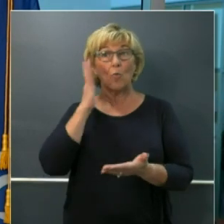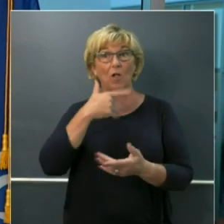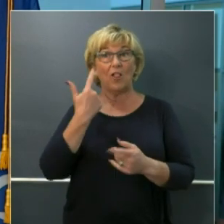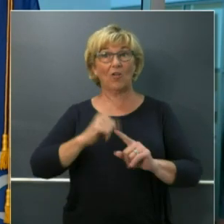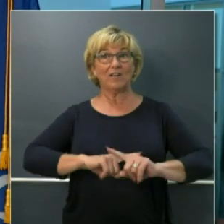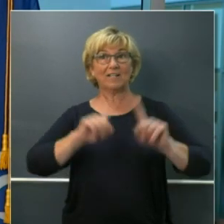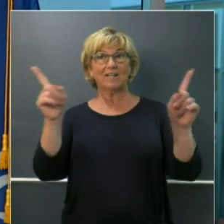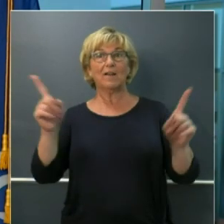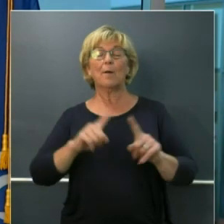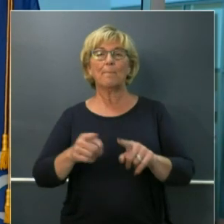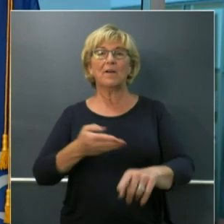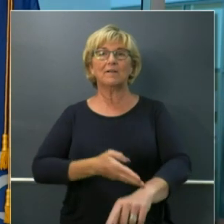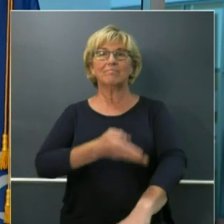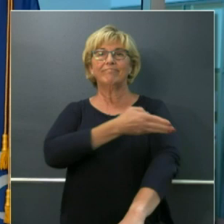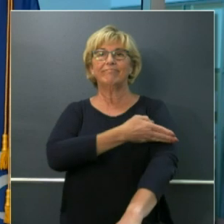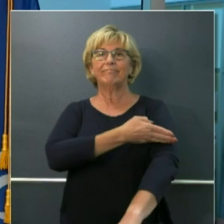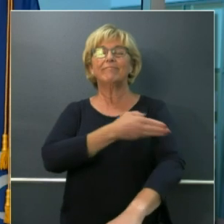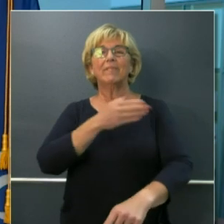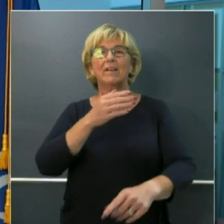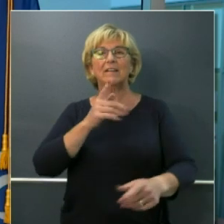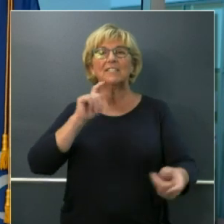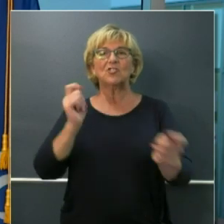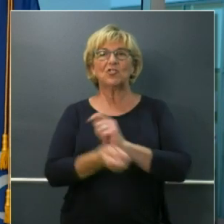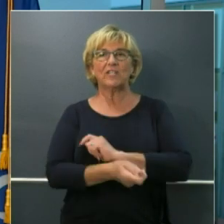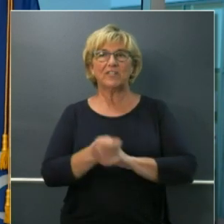on enhancing those opportunities.